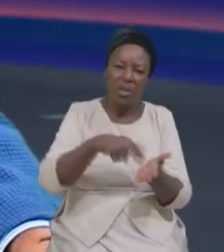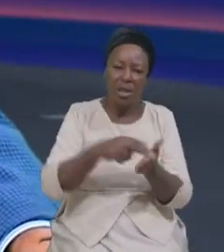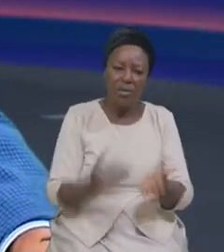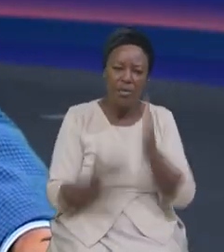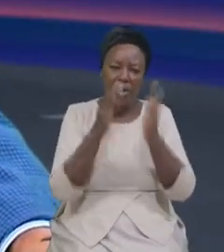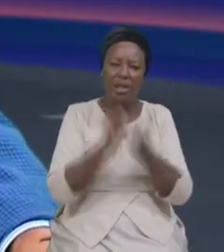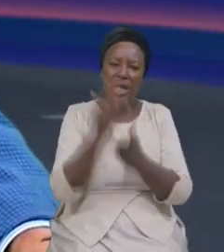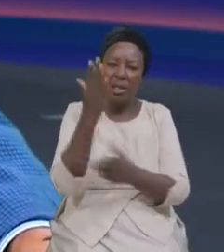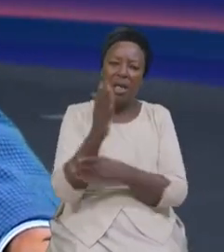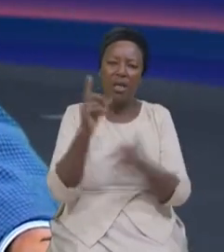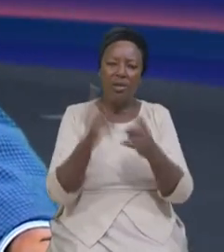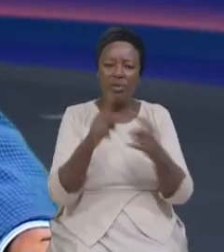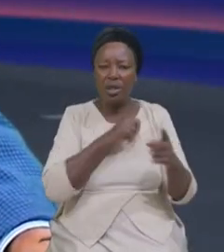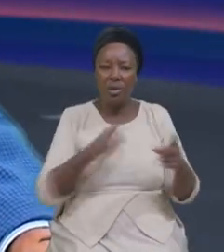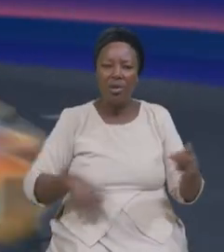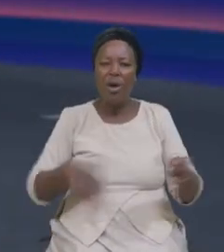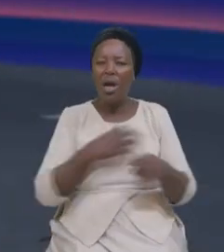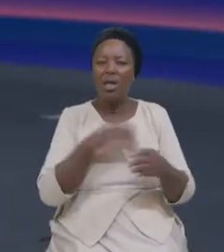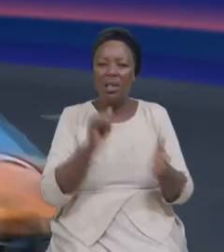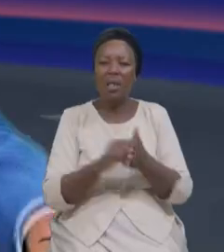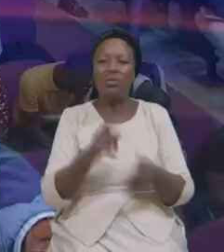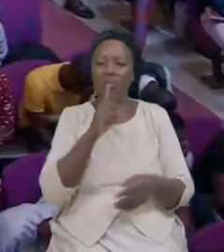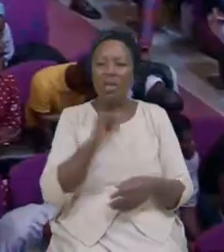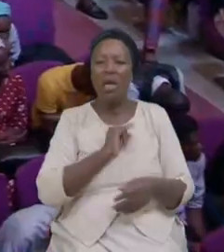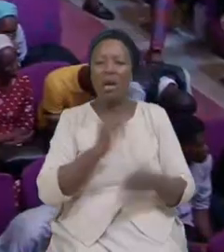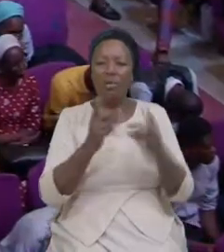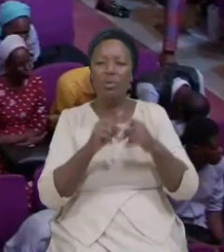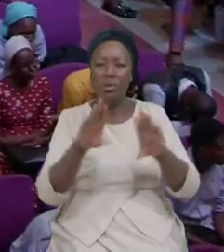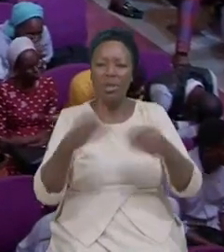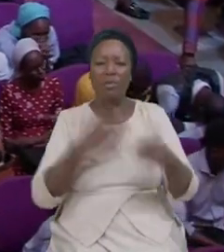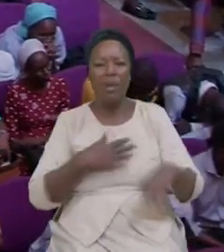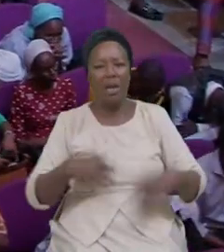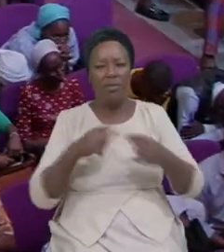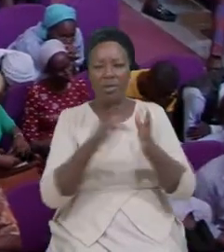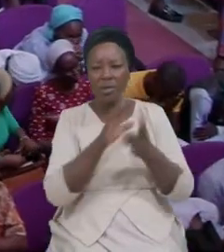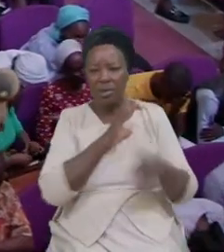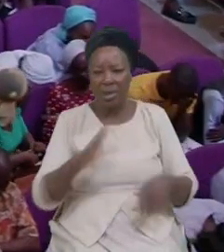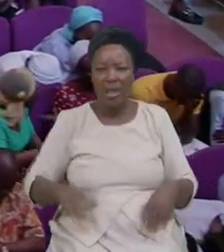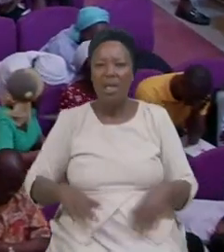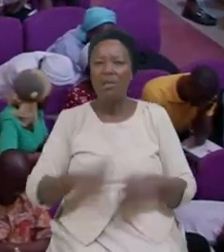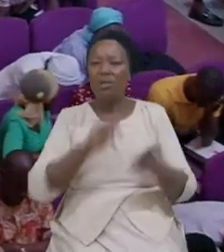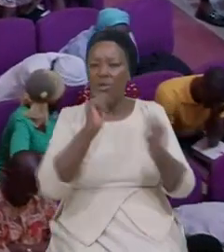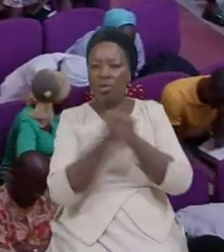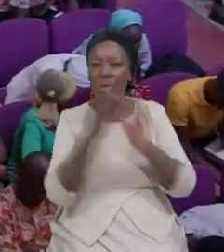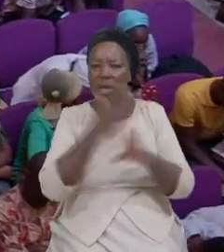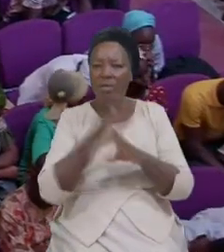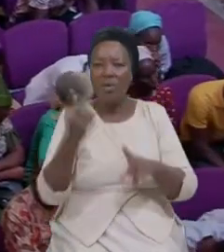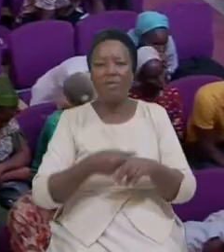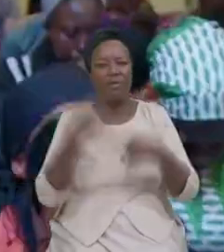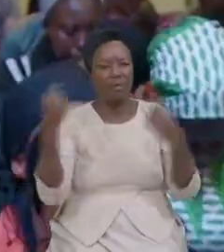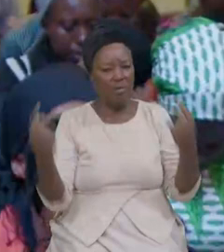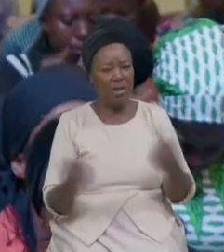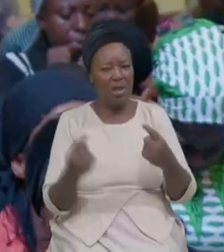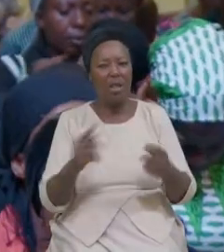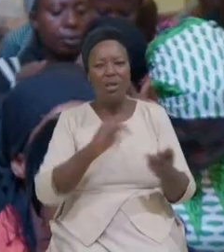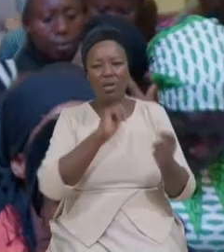hand, be kept up as I pray with you now. Turn away from your sin, turn away from your